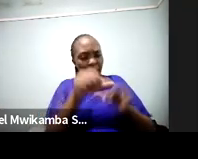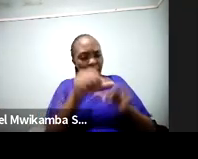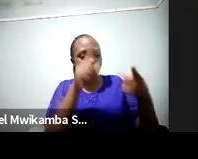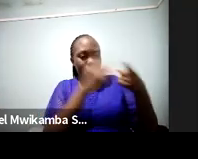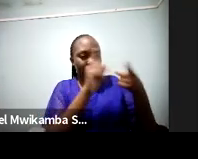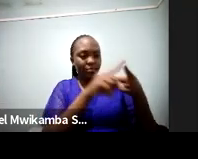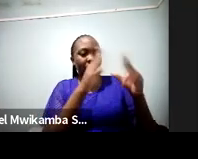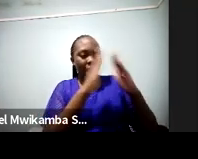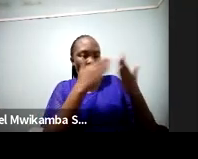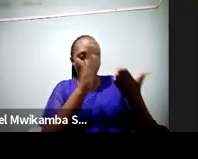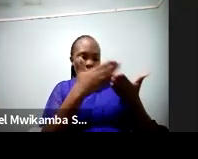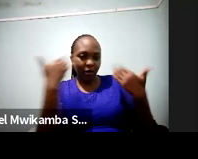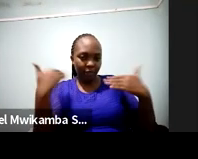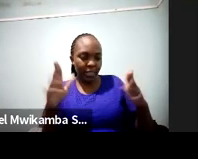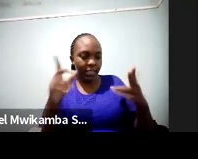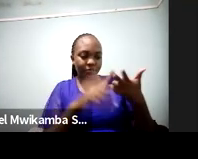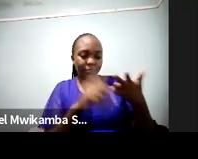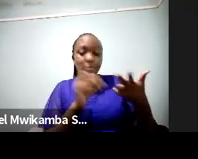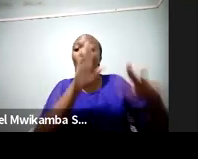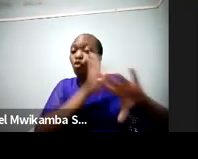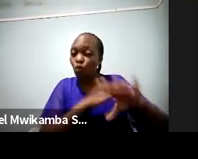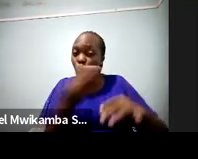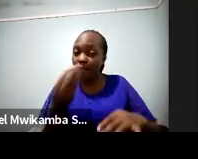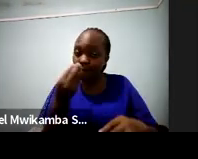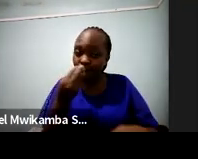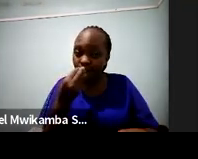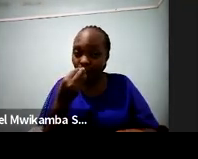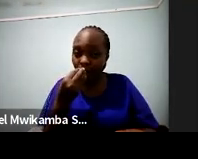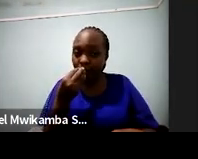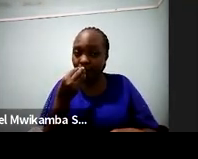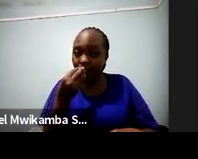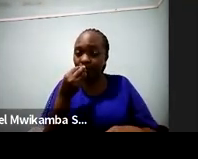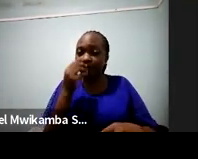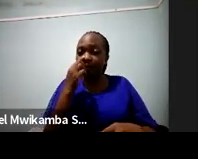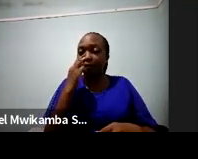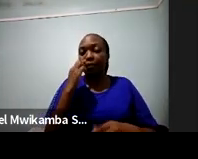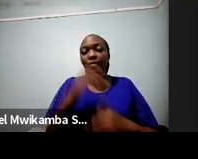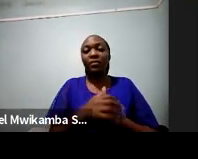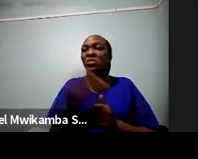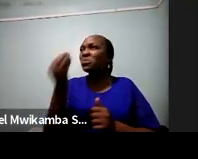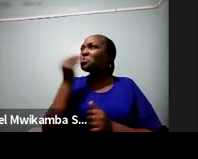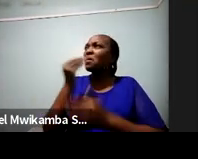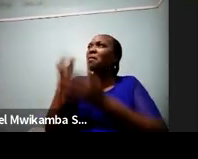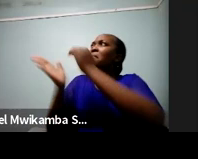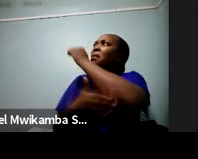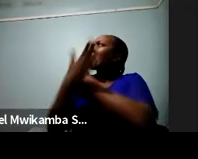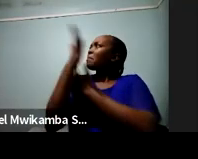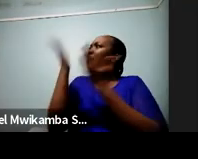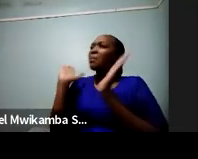junk food, and of course not eating along the road as you go. So it is allowed to do